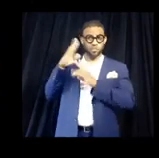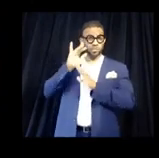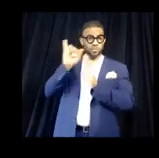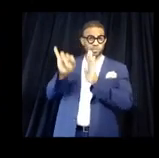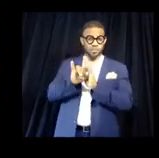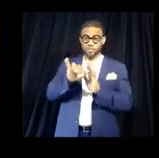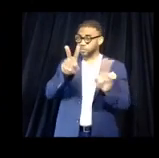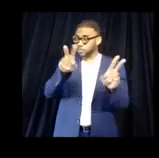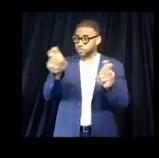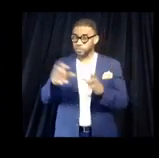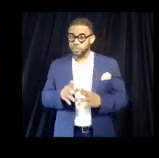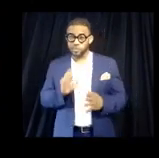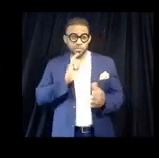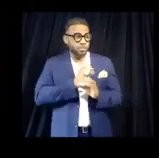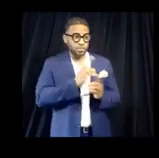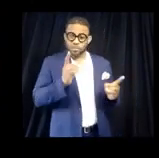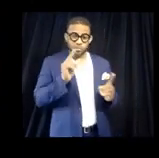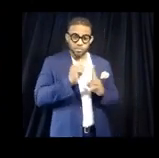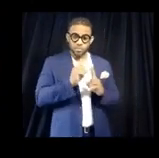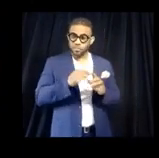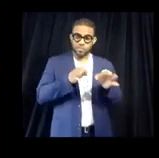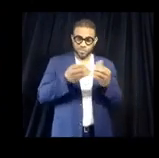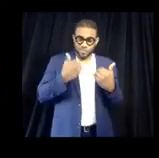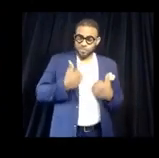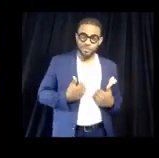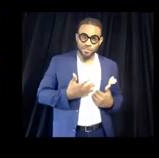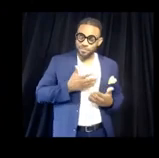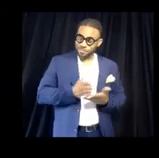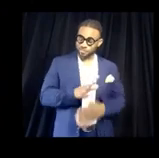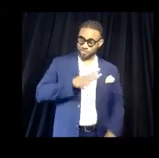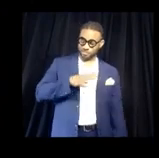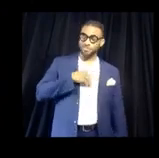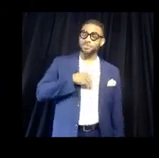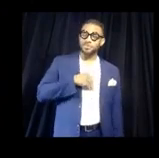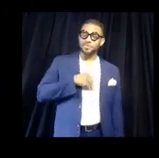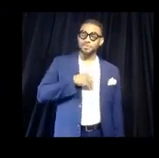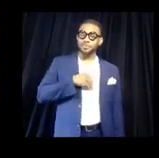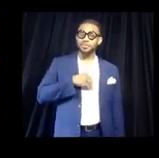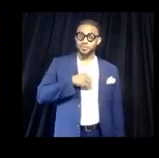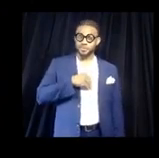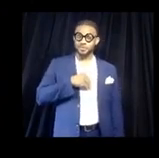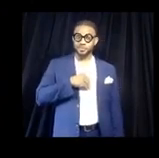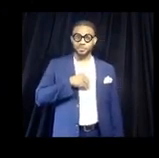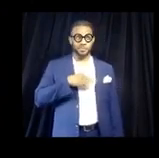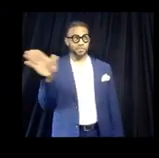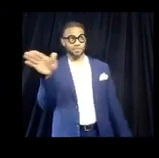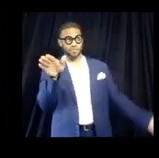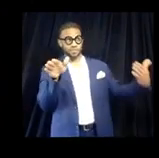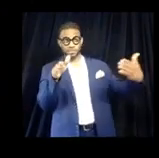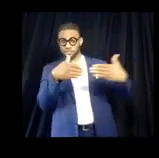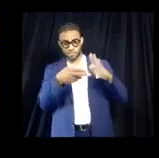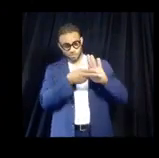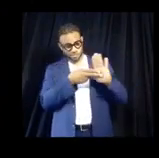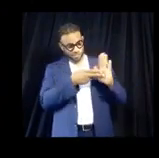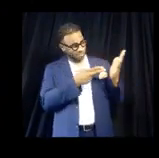reflections upon her identity that, quote, there is no one word to describe me, and I'm okay with that. Labels box us in,